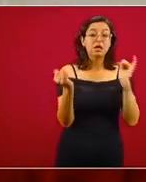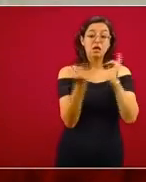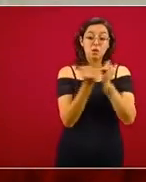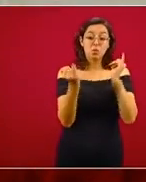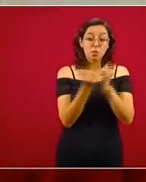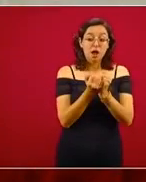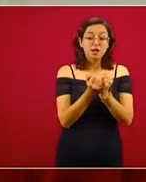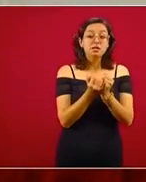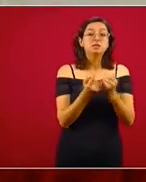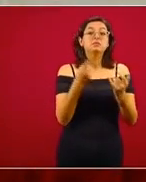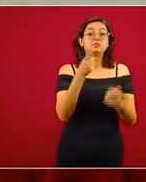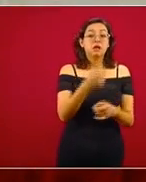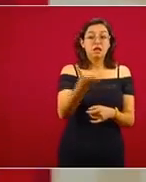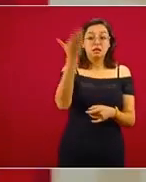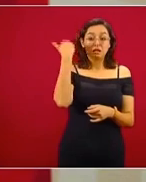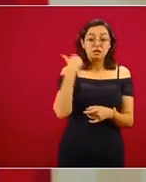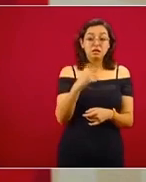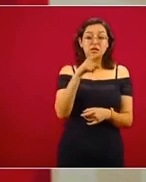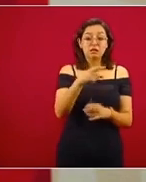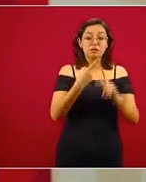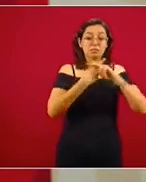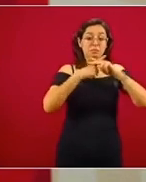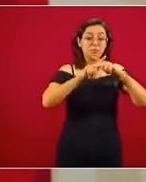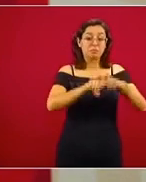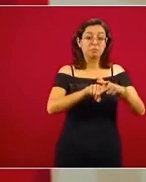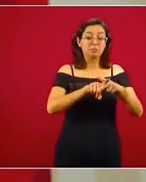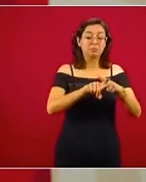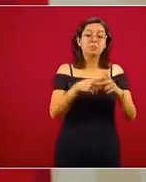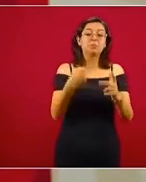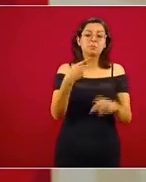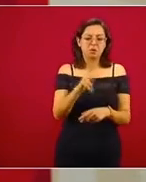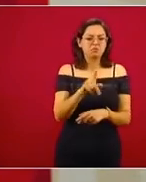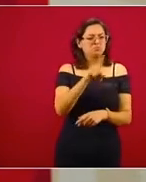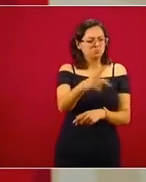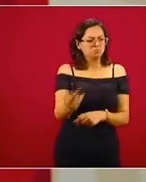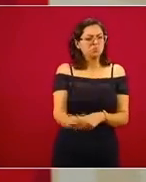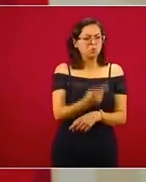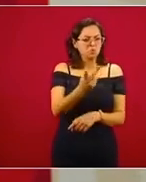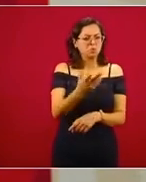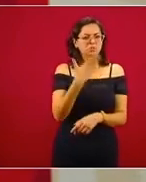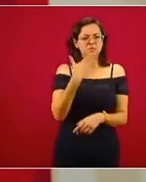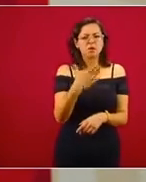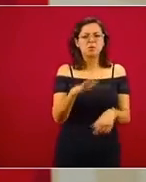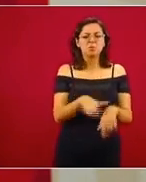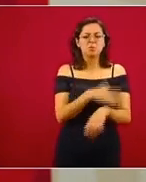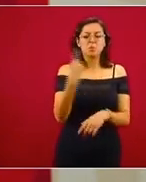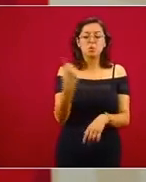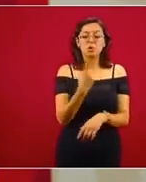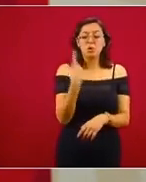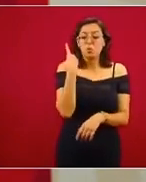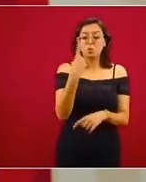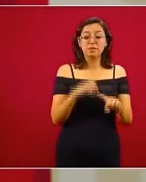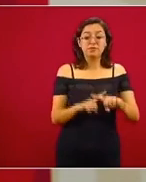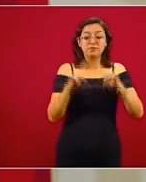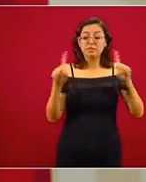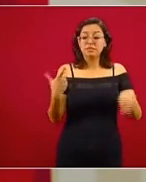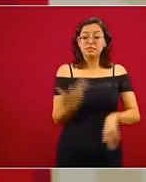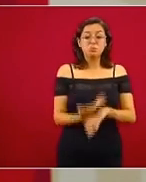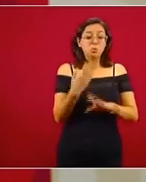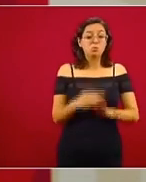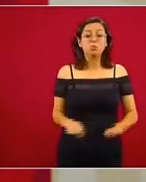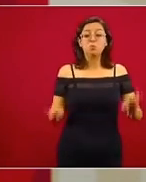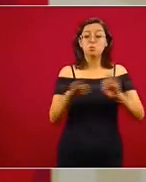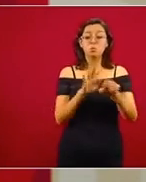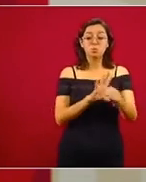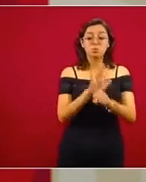those areas who are starting in their upward trend, they might be having the same types of measures that we put into